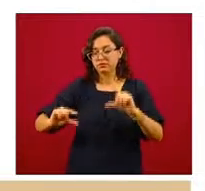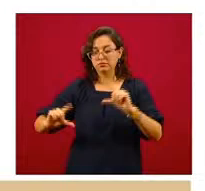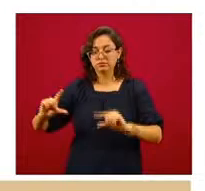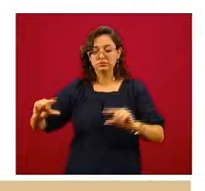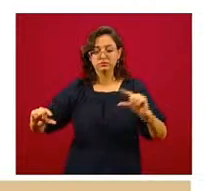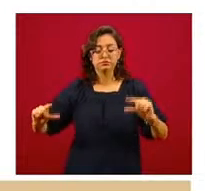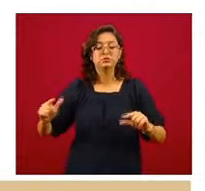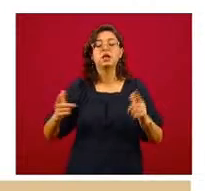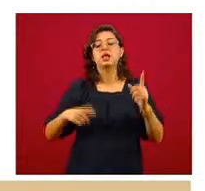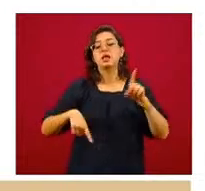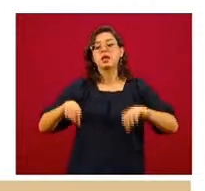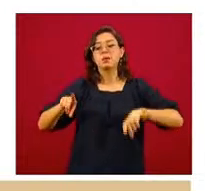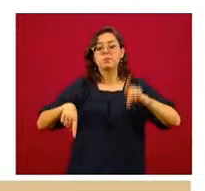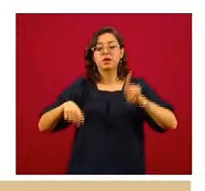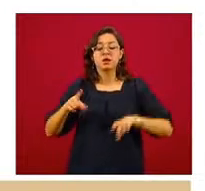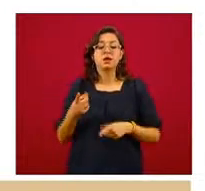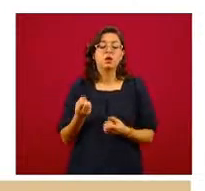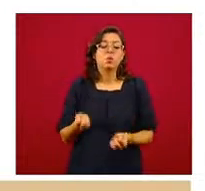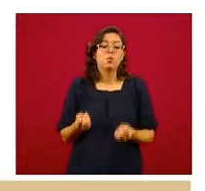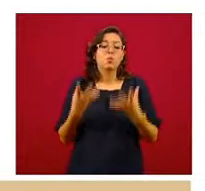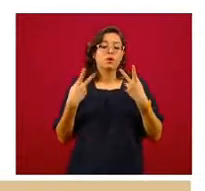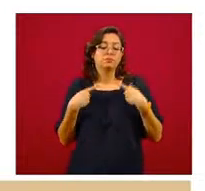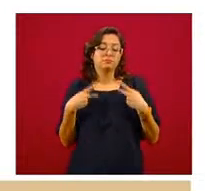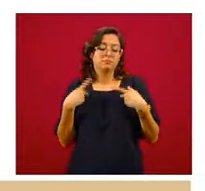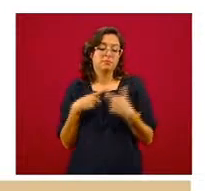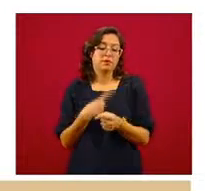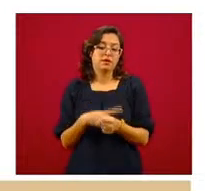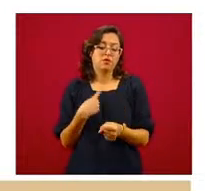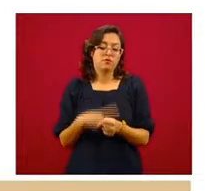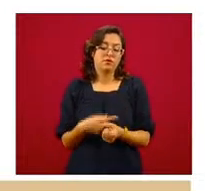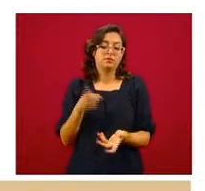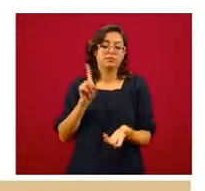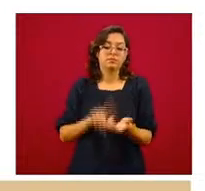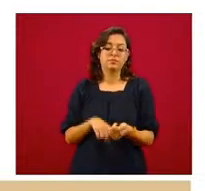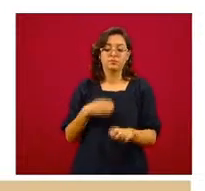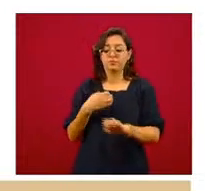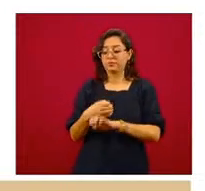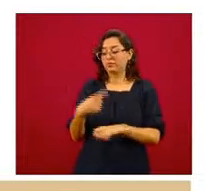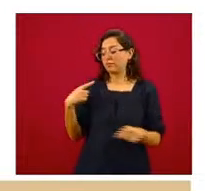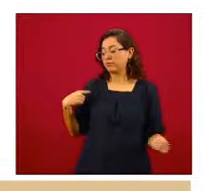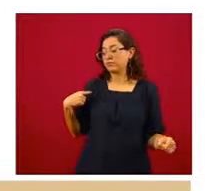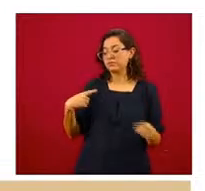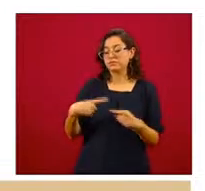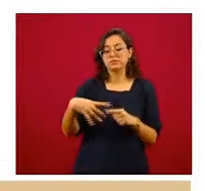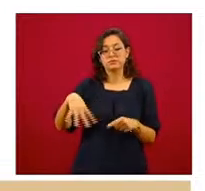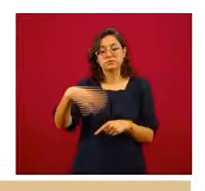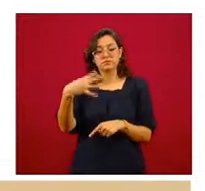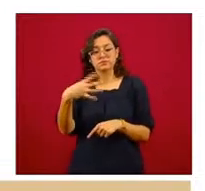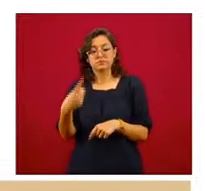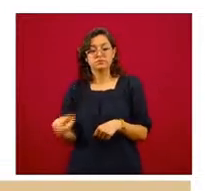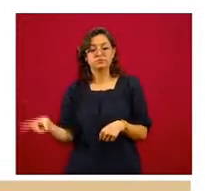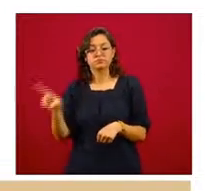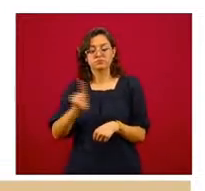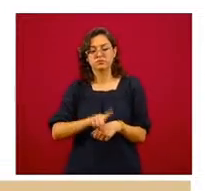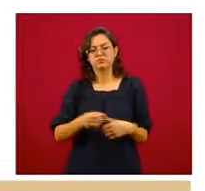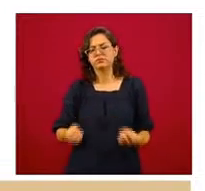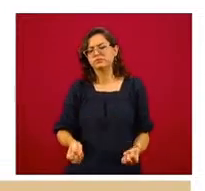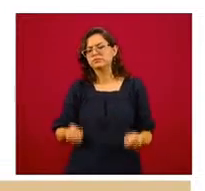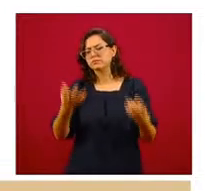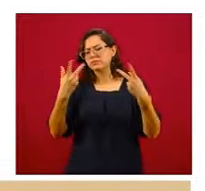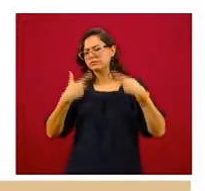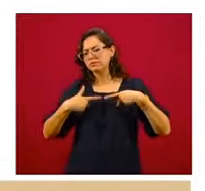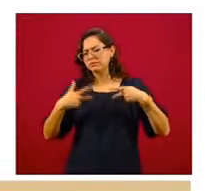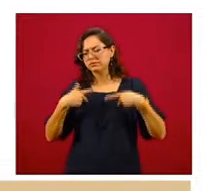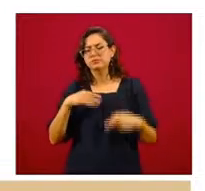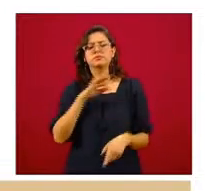moving up and the ranking is moving based upon the recent evolution of the epidemic